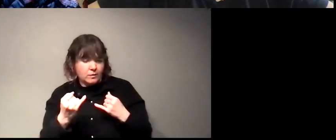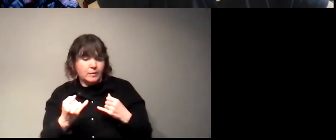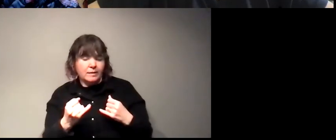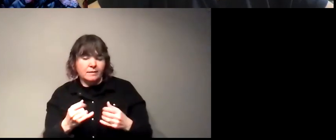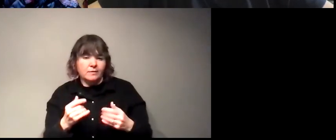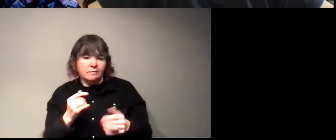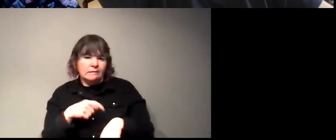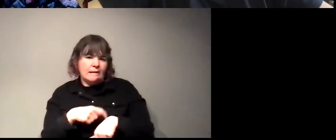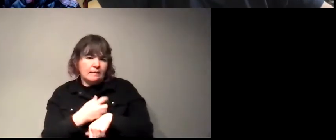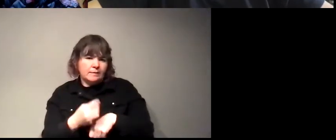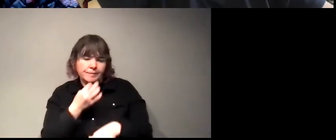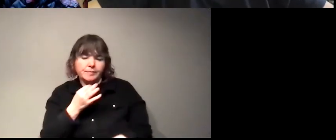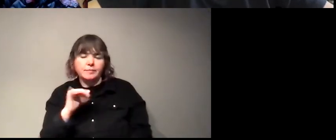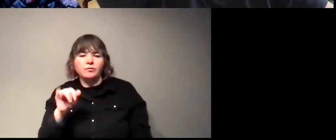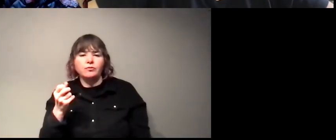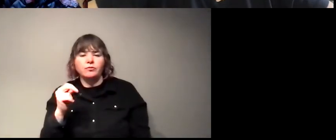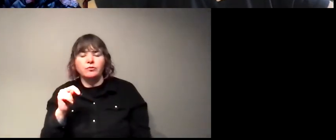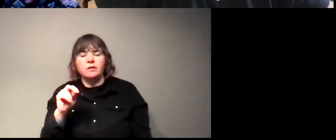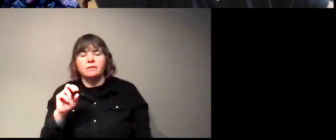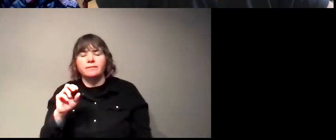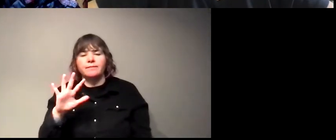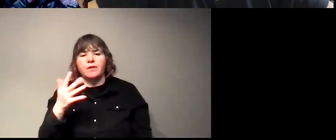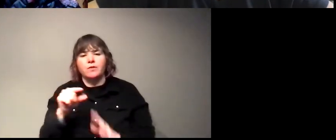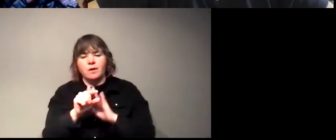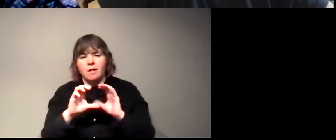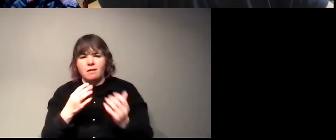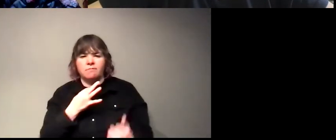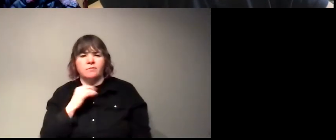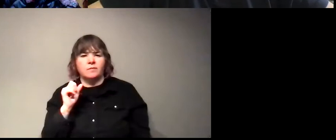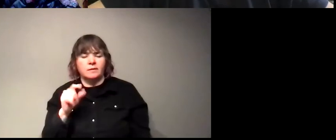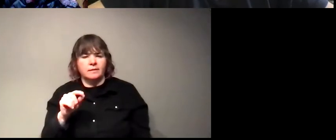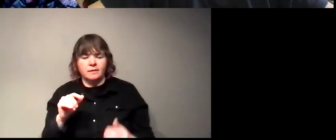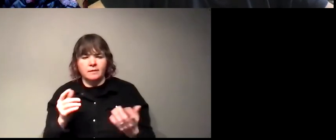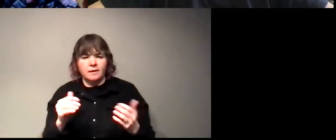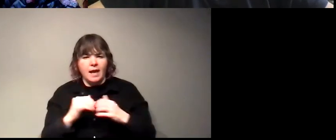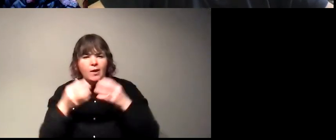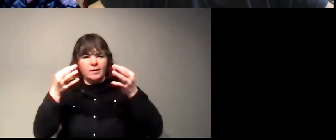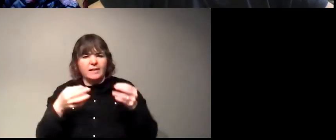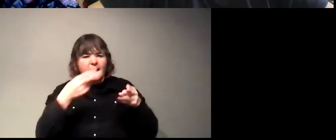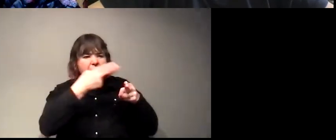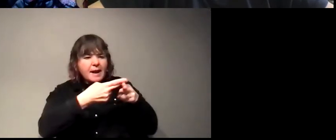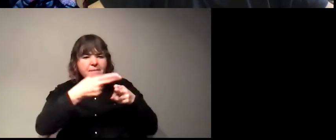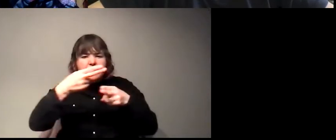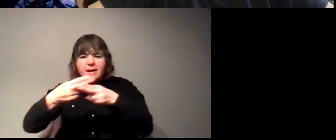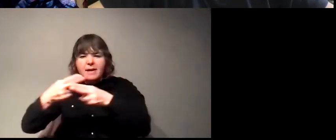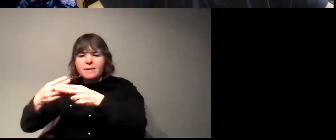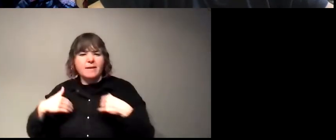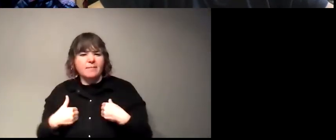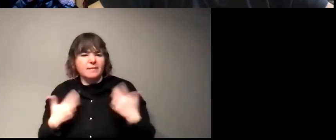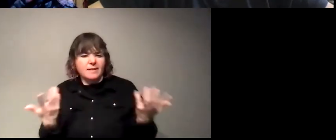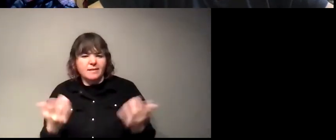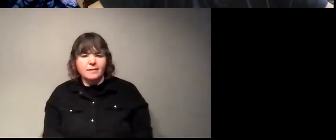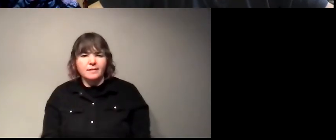for, is from John's 5th grade class. How do you all decide on the names for the animals? Ooh, that's a good